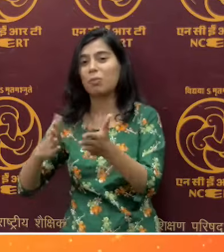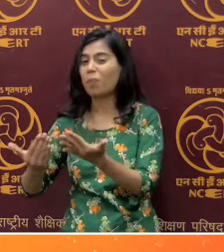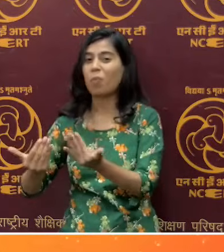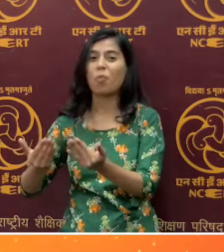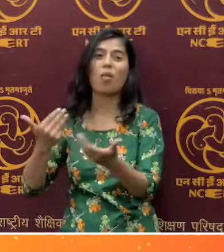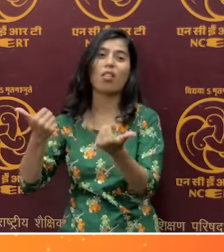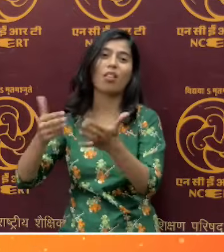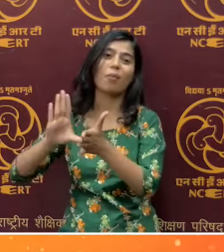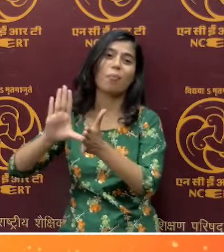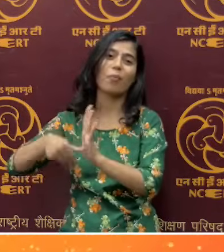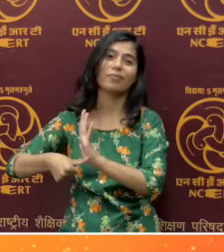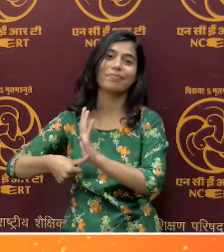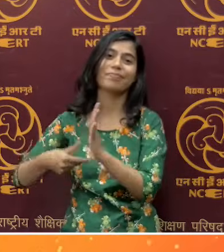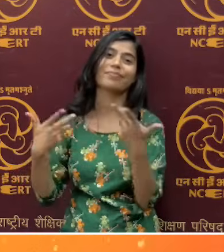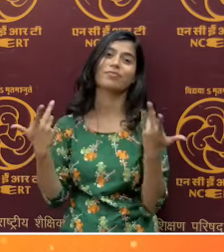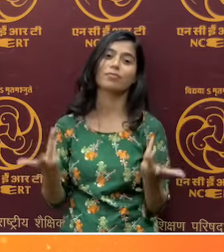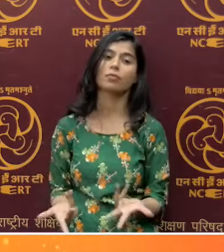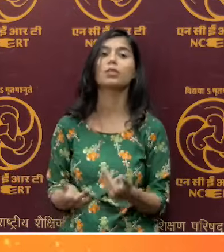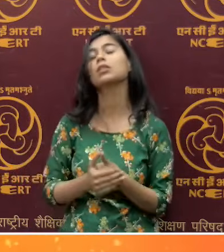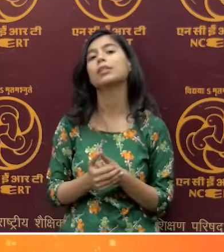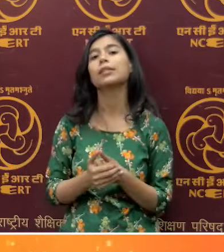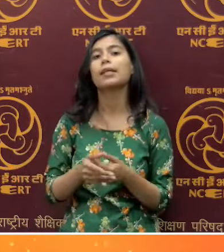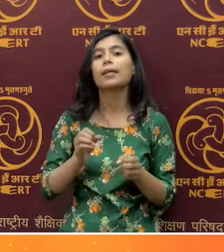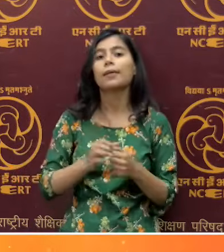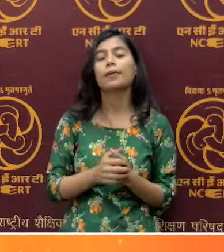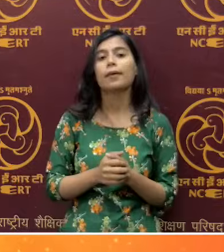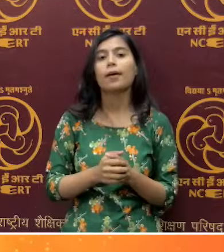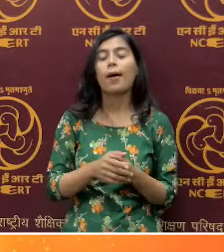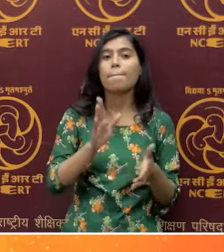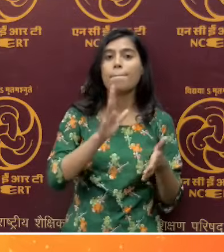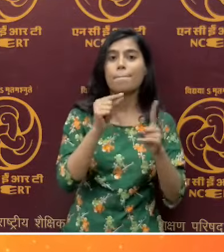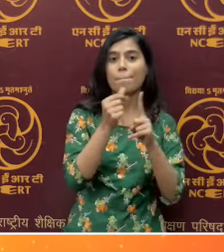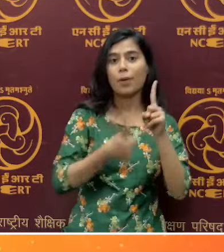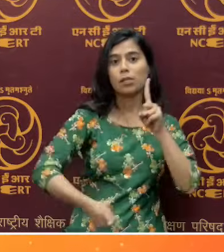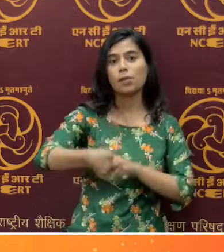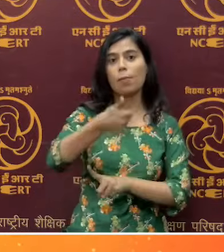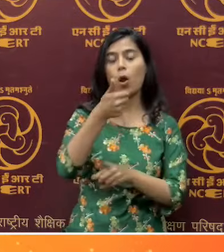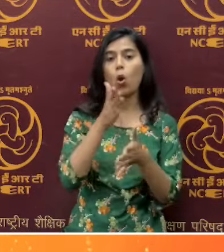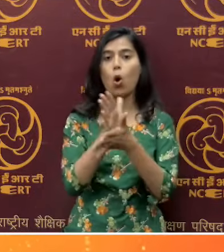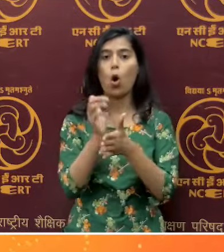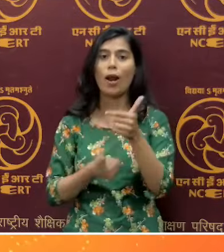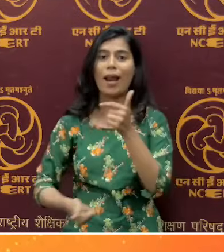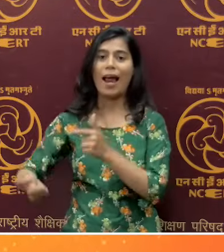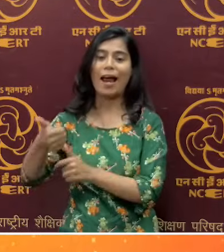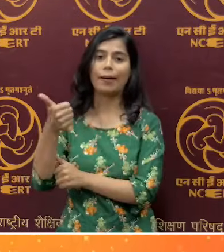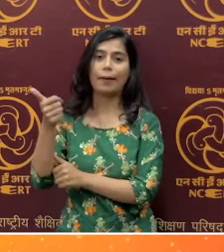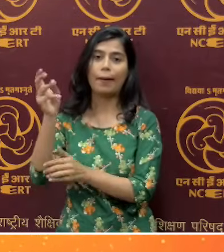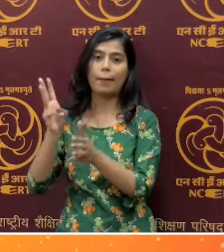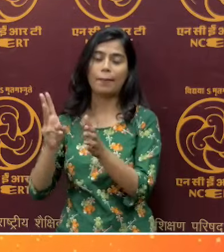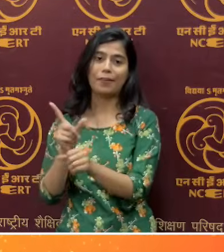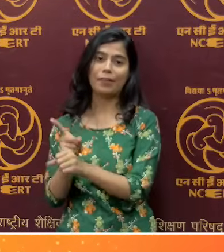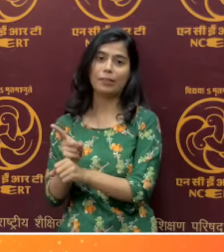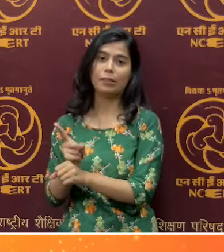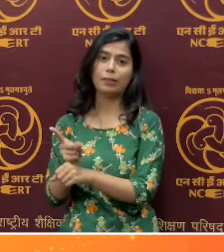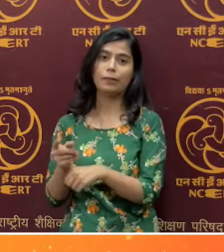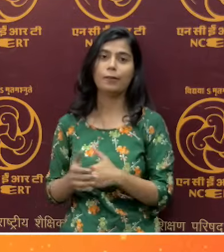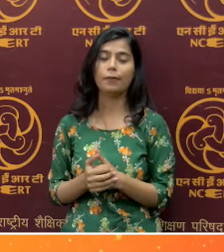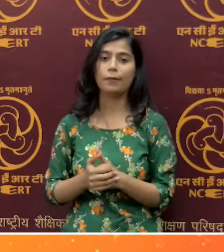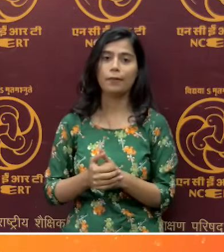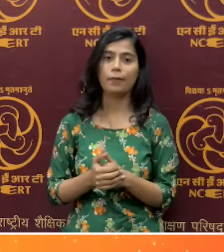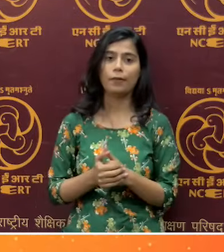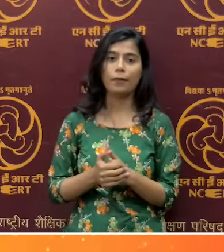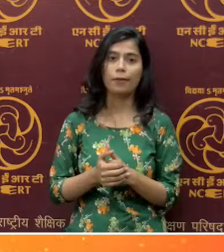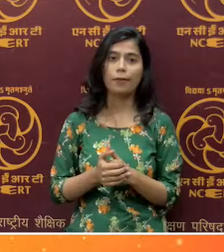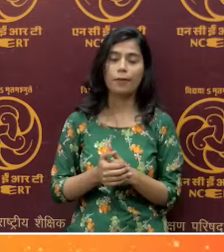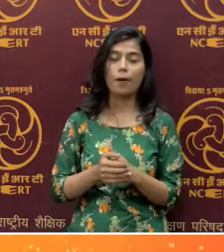headmaster needs separate logins. Principal and the headmaster, they need separate logins, because in one school there is a headmaster